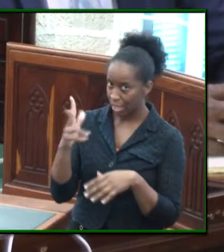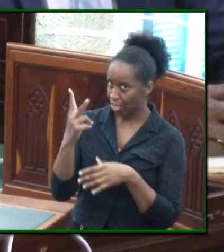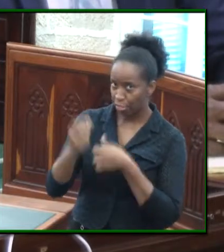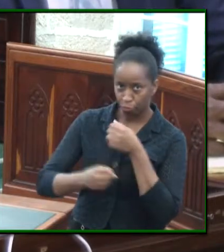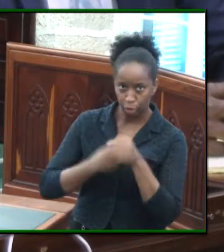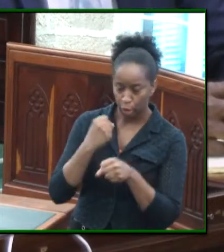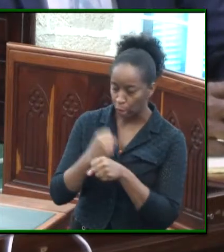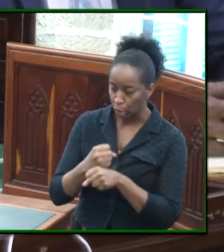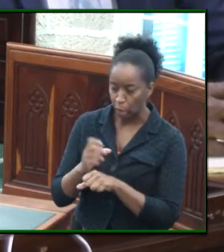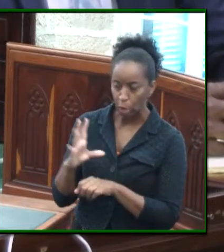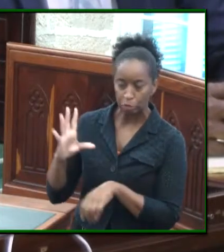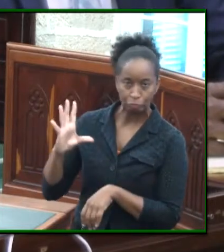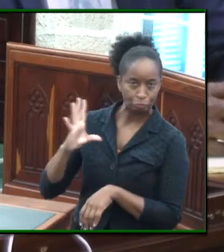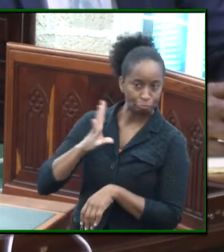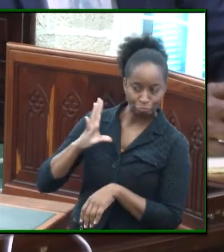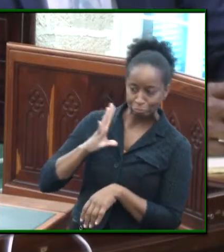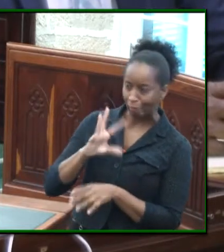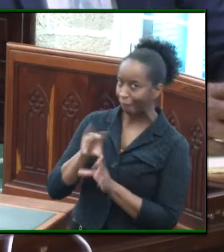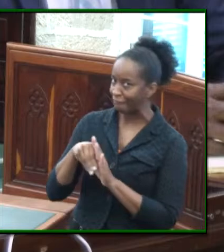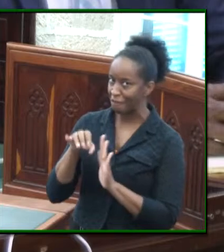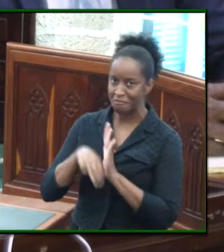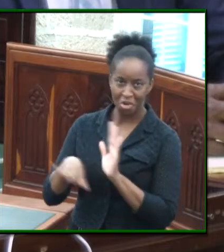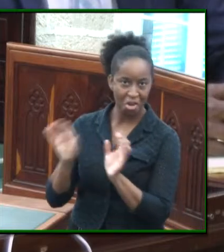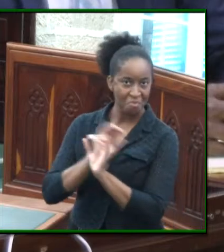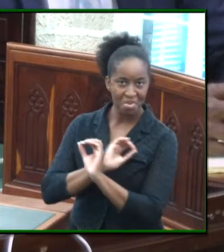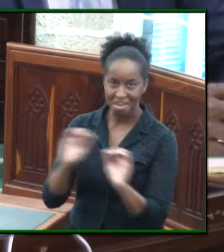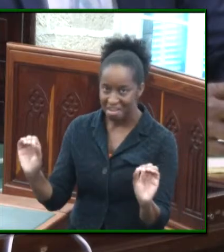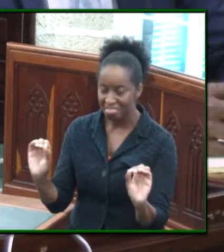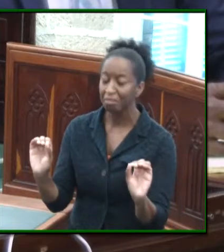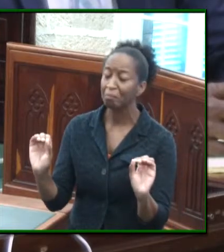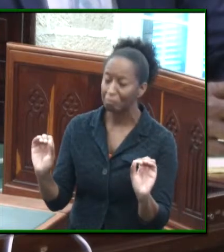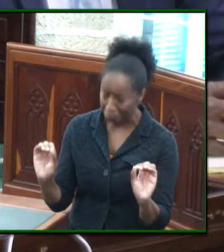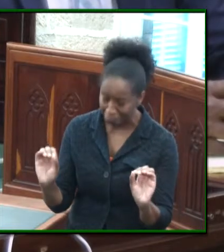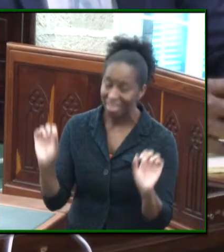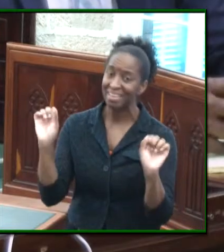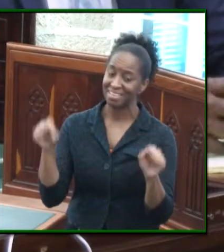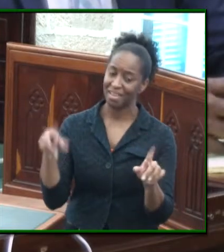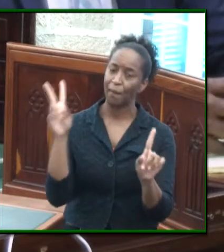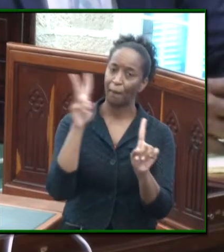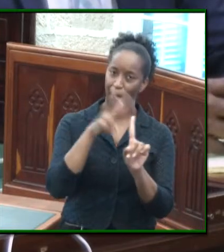And on paper, it looked as though it would have been appropriate to grant it.